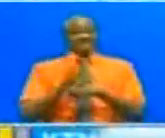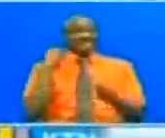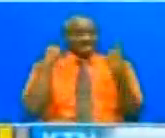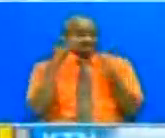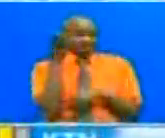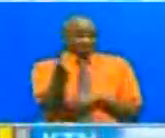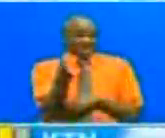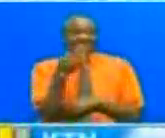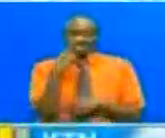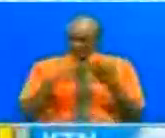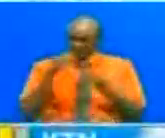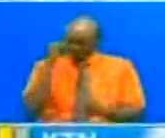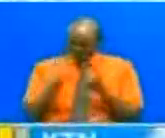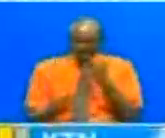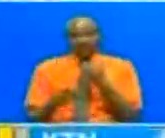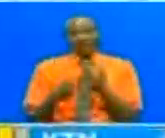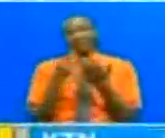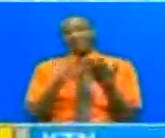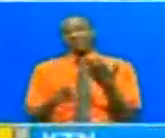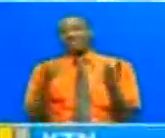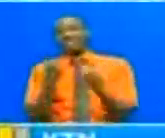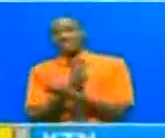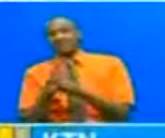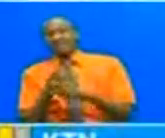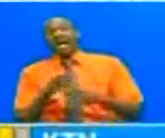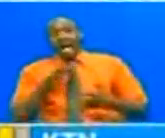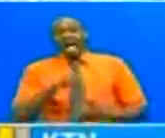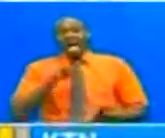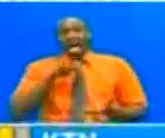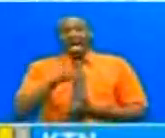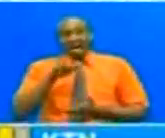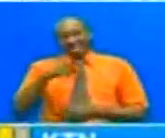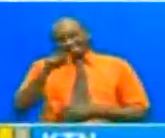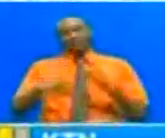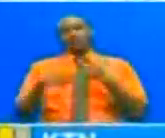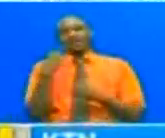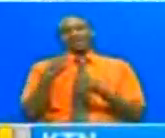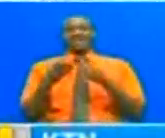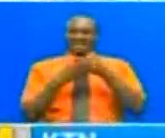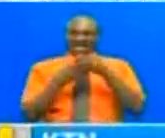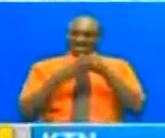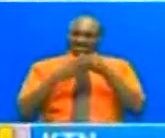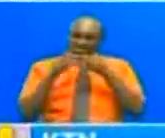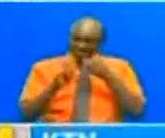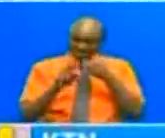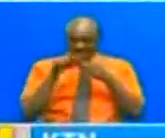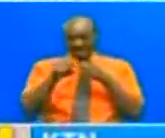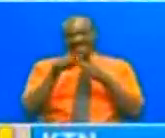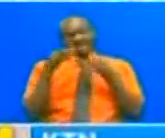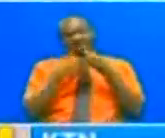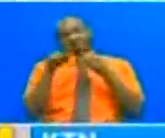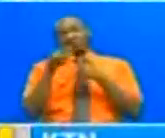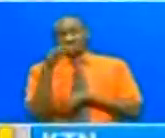County produced a final kick that left her competitors gasping for breath. She won in 9 minutes 8.8 seconds. Her schoolmate